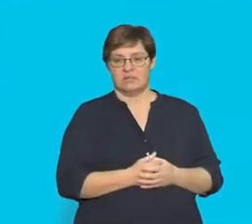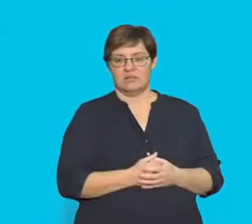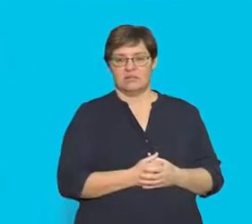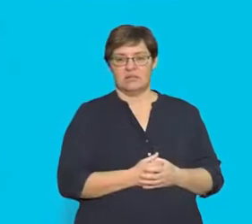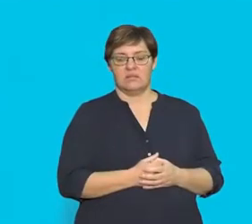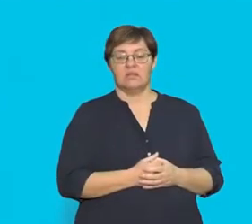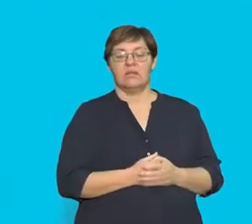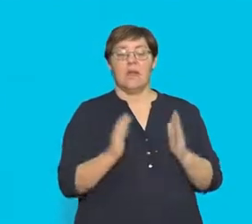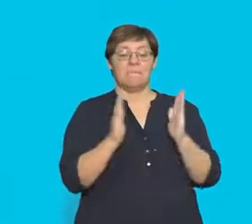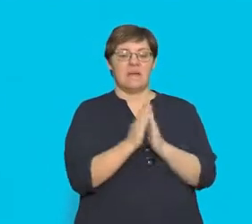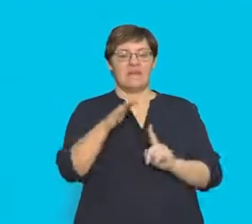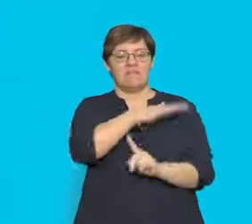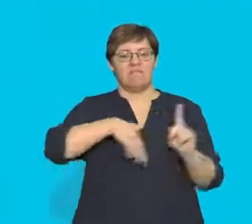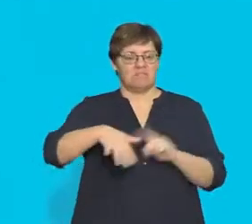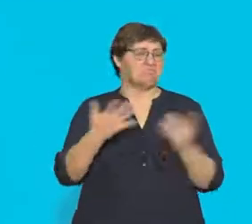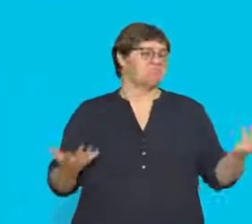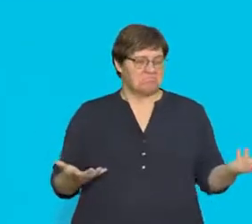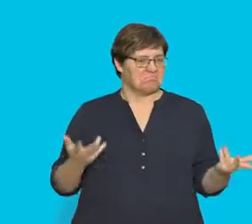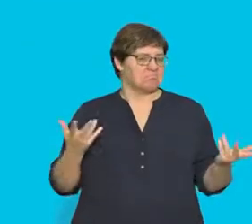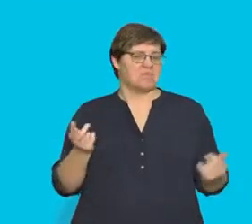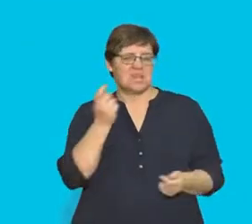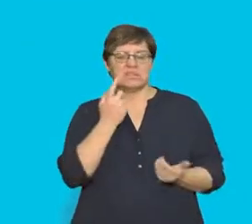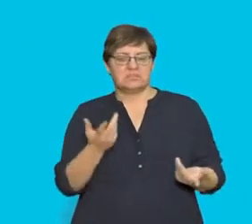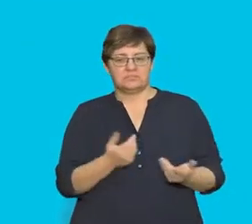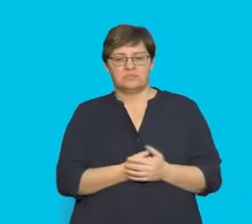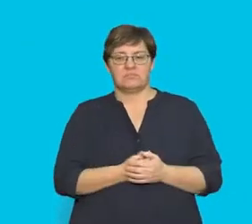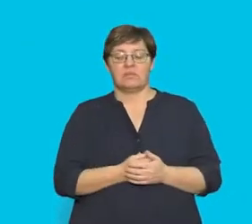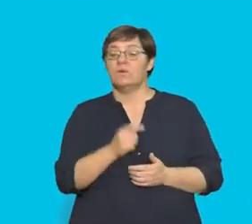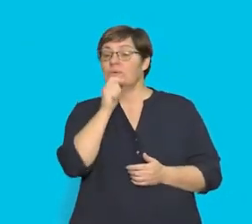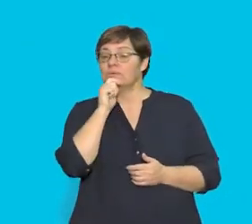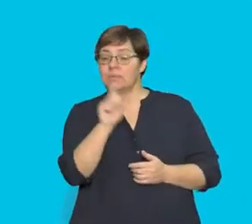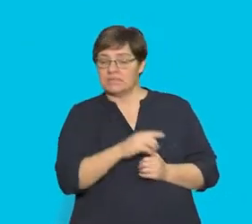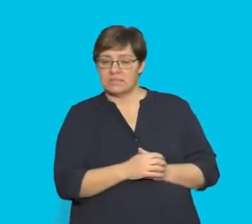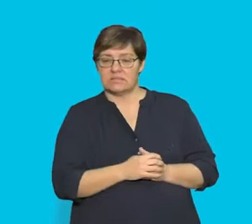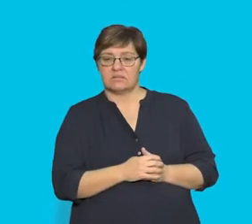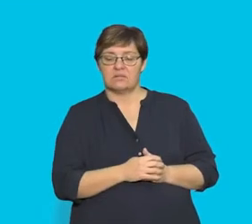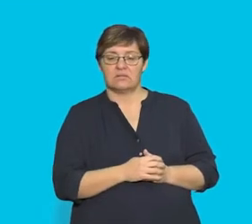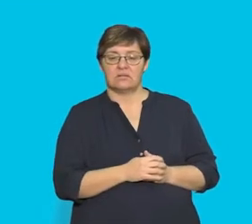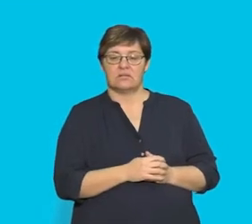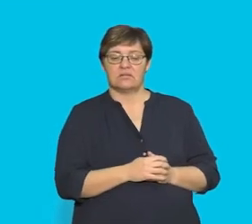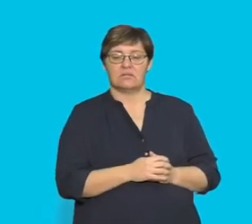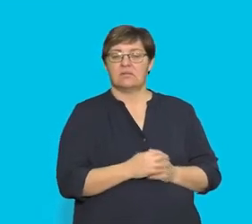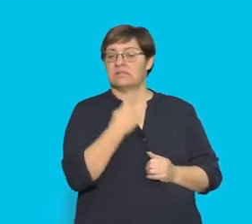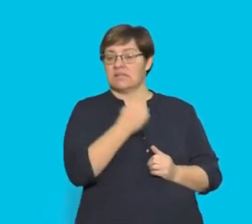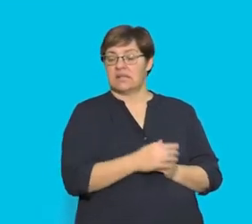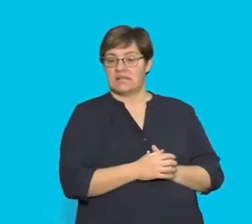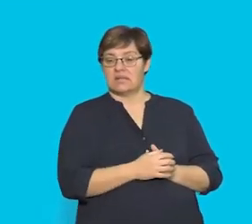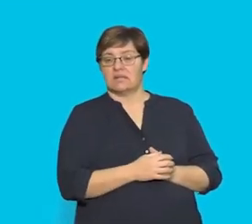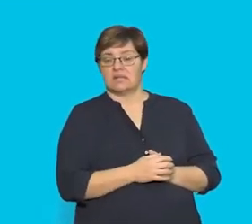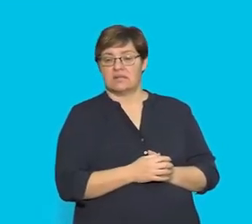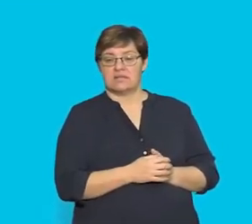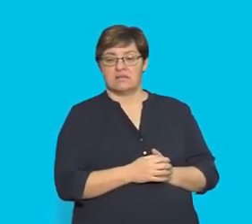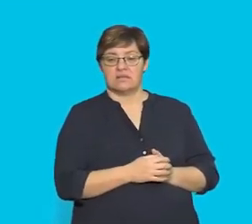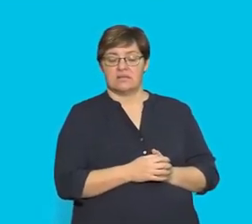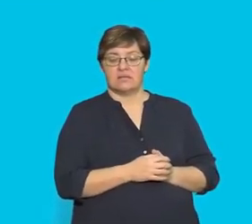draw the magnetic field, well, that wouldn't be too difficult. What I would need to do is I would need to be able to say, well,